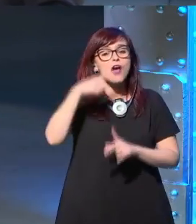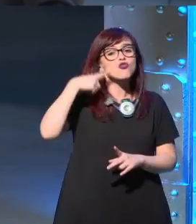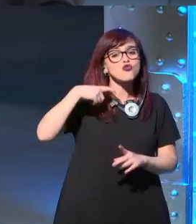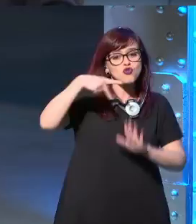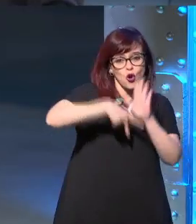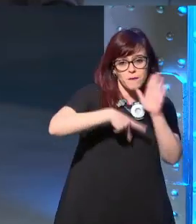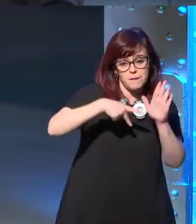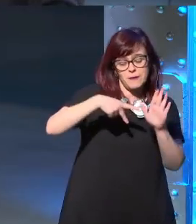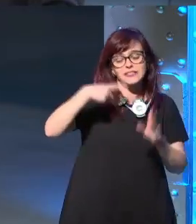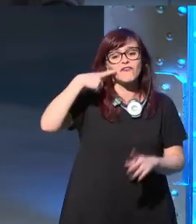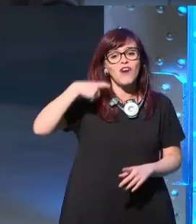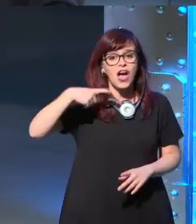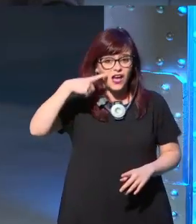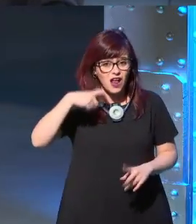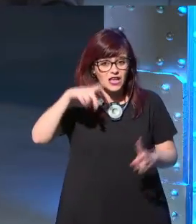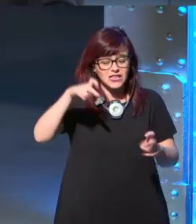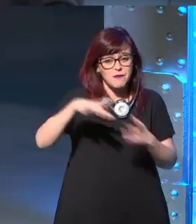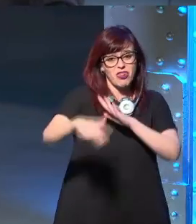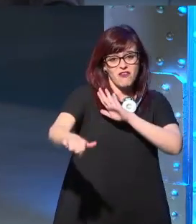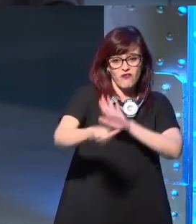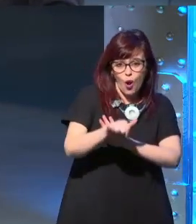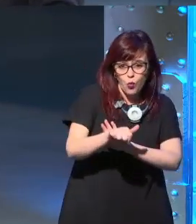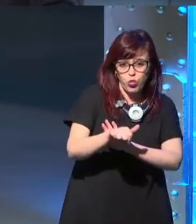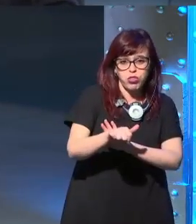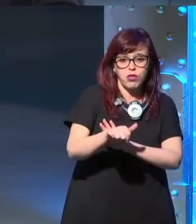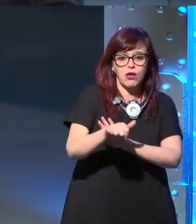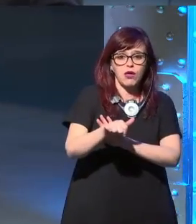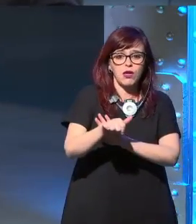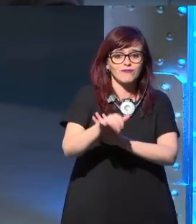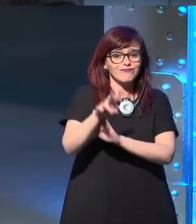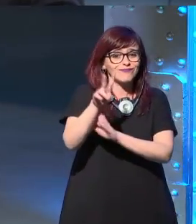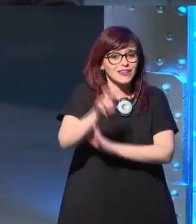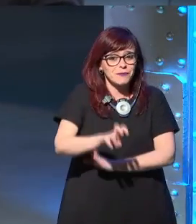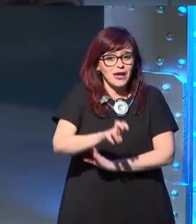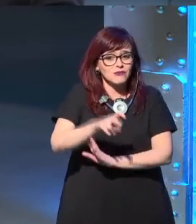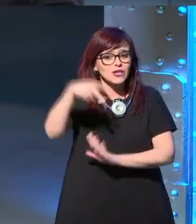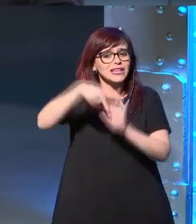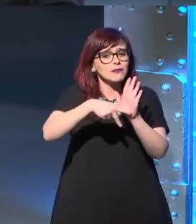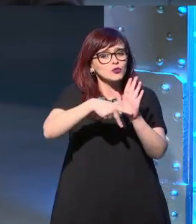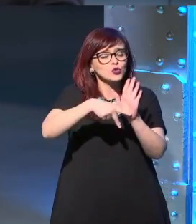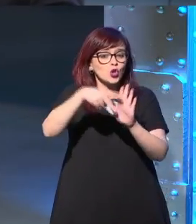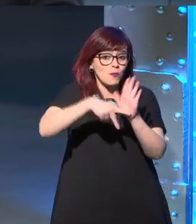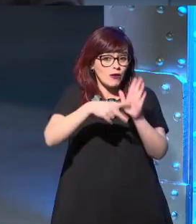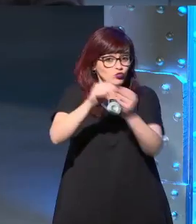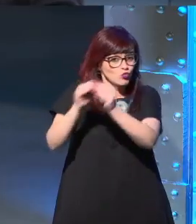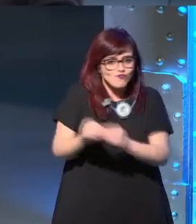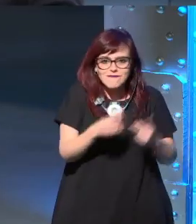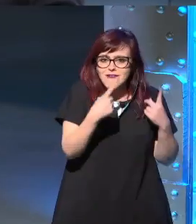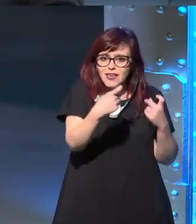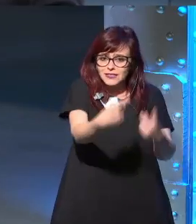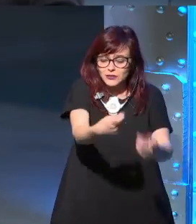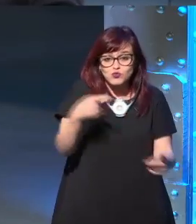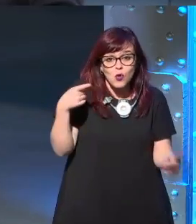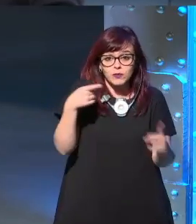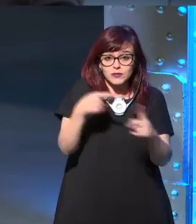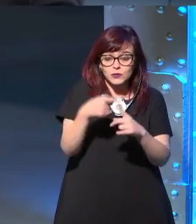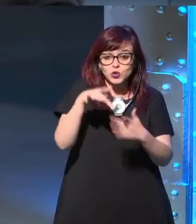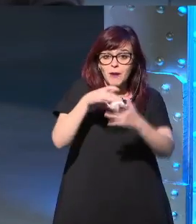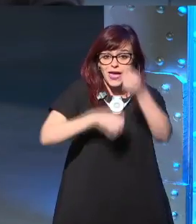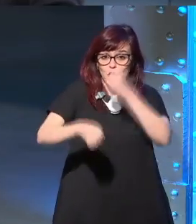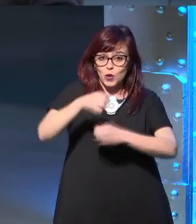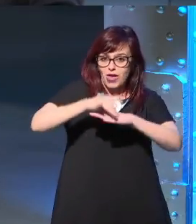about fraud. We need some common rules for how the digital economy is going